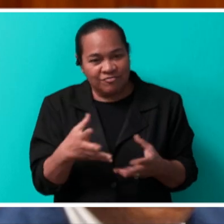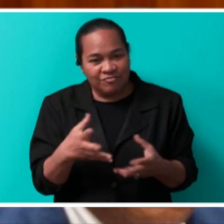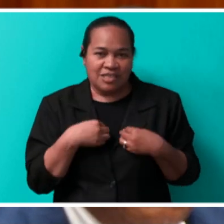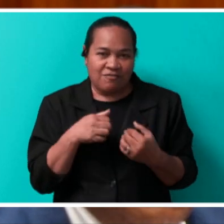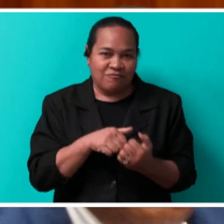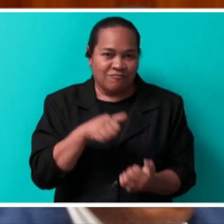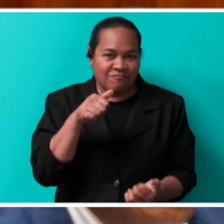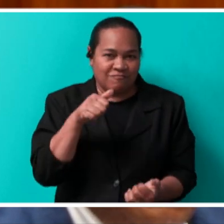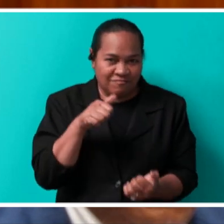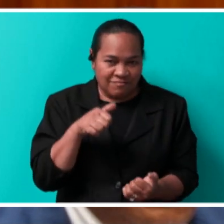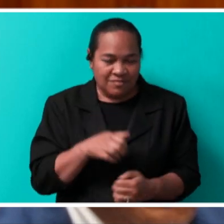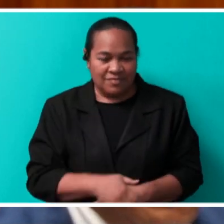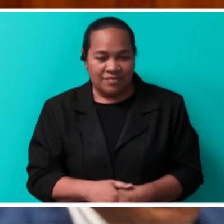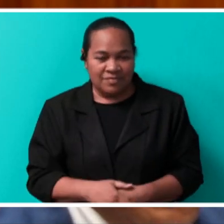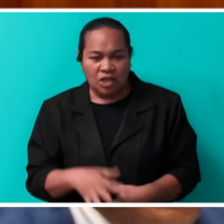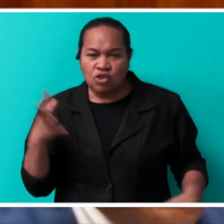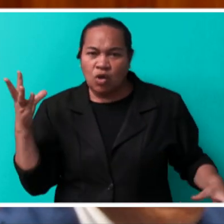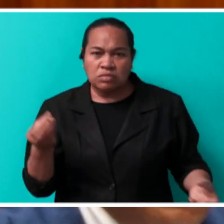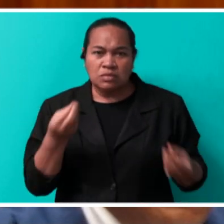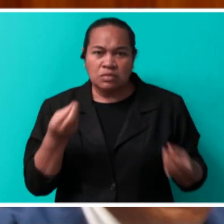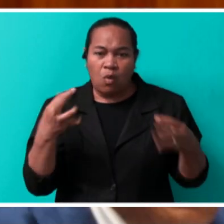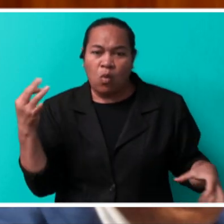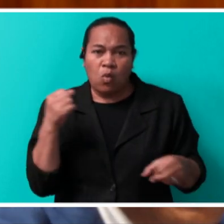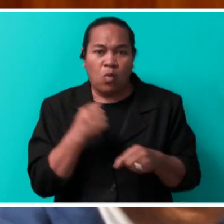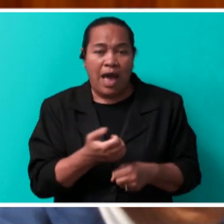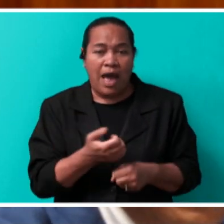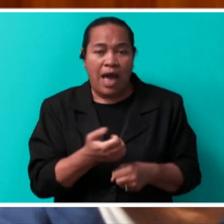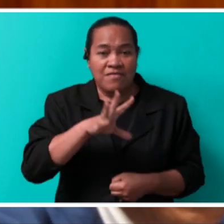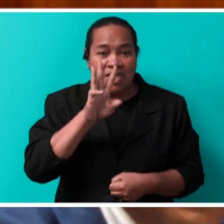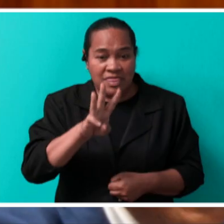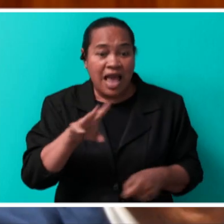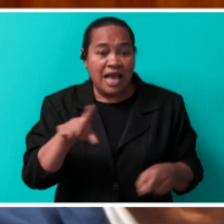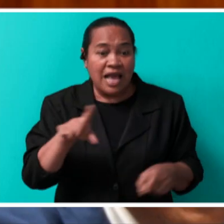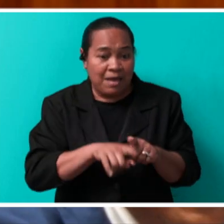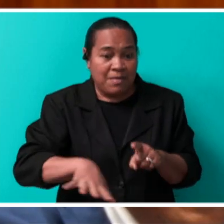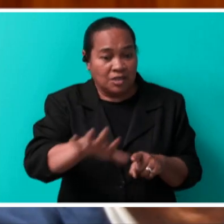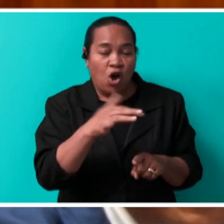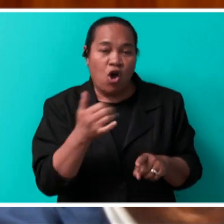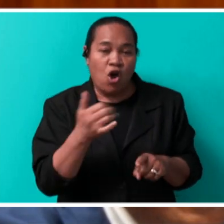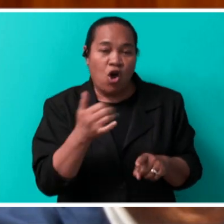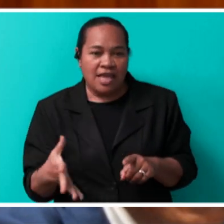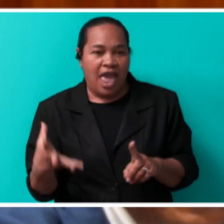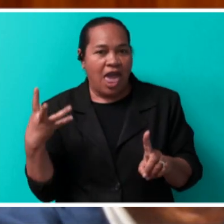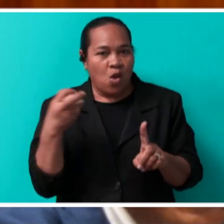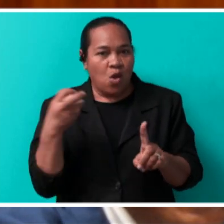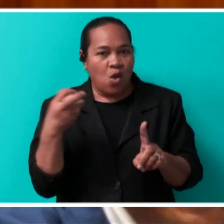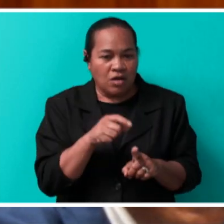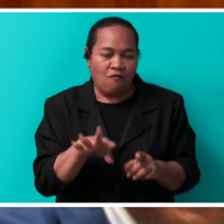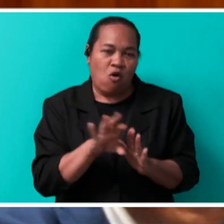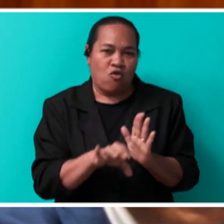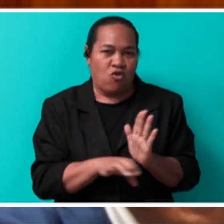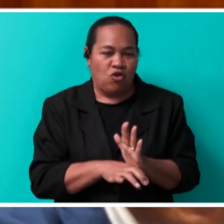micro qualifications. A total of 53 students from the same area have enrolled for a course to